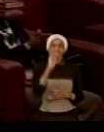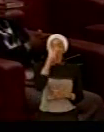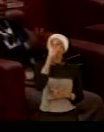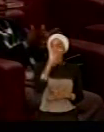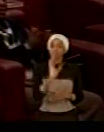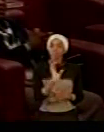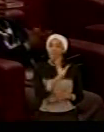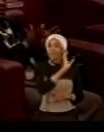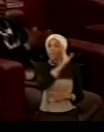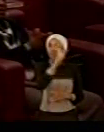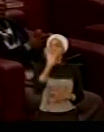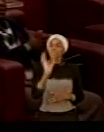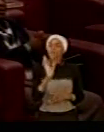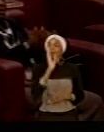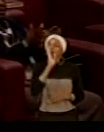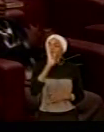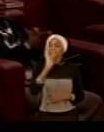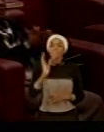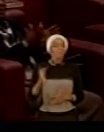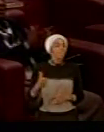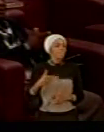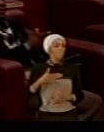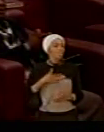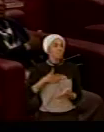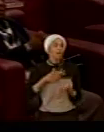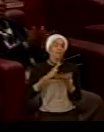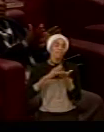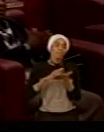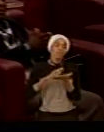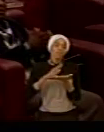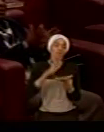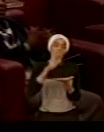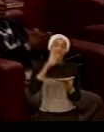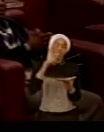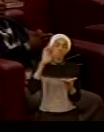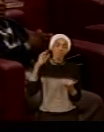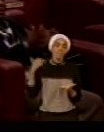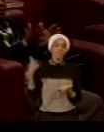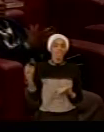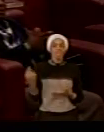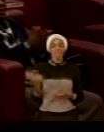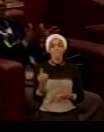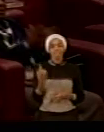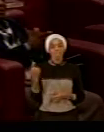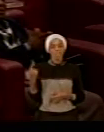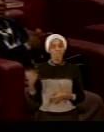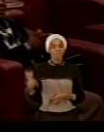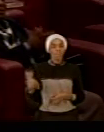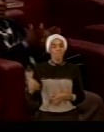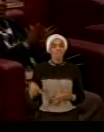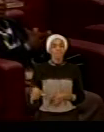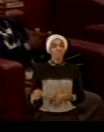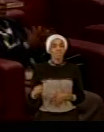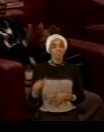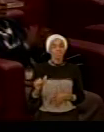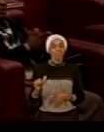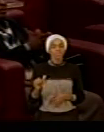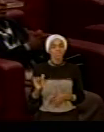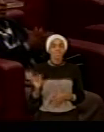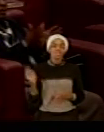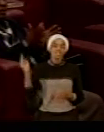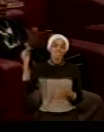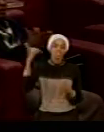in the cross, be my glory ever.